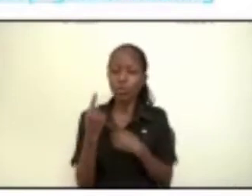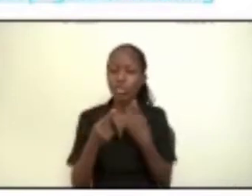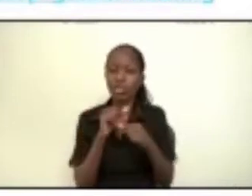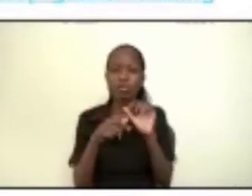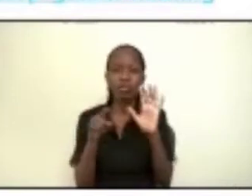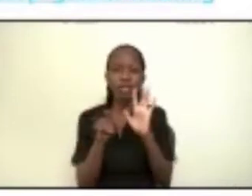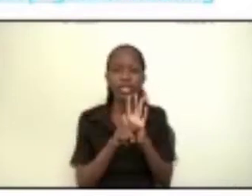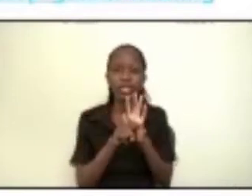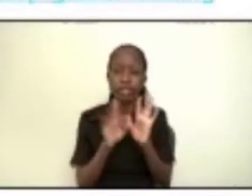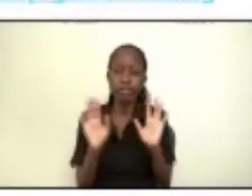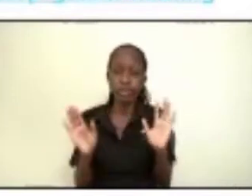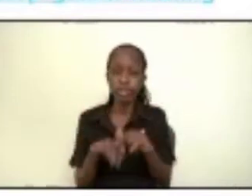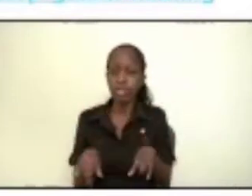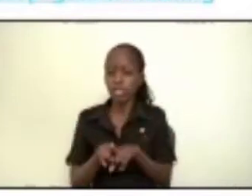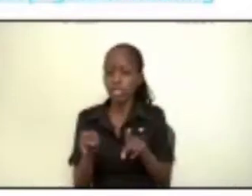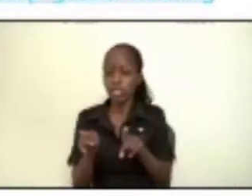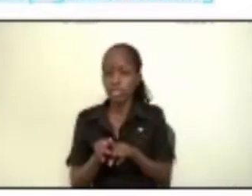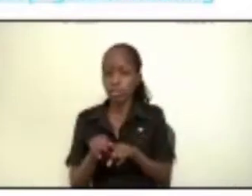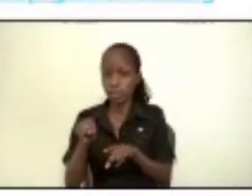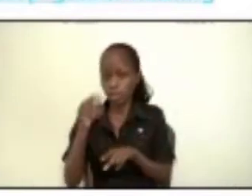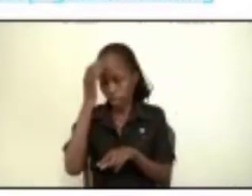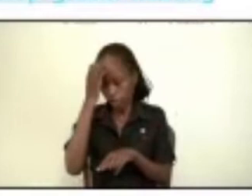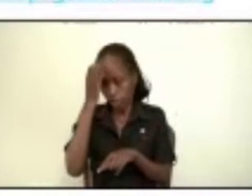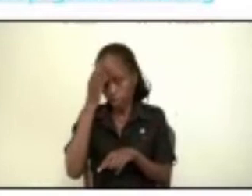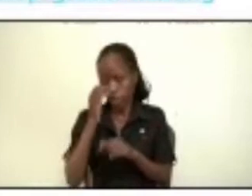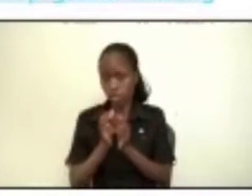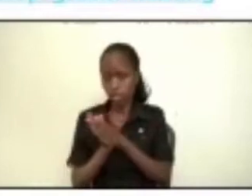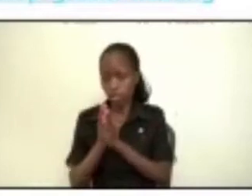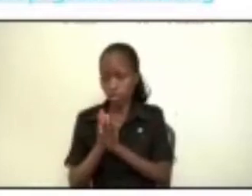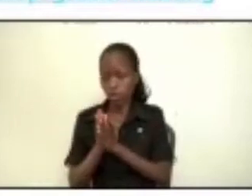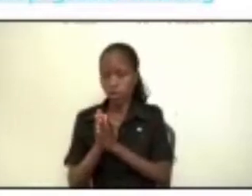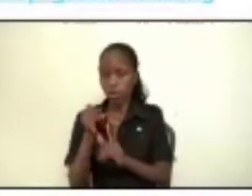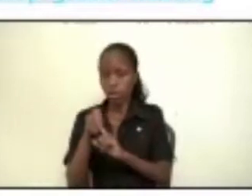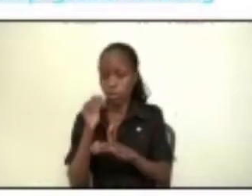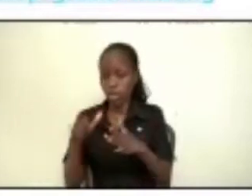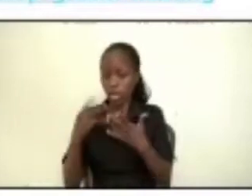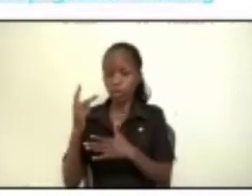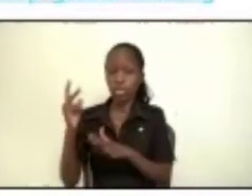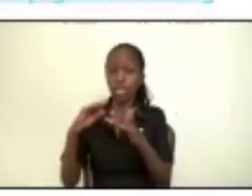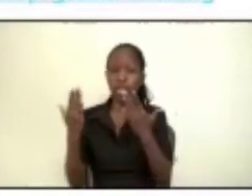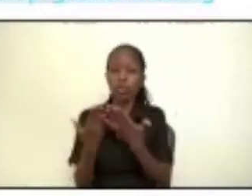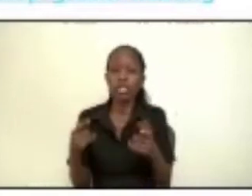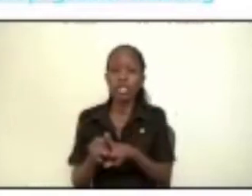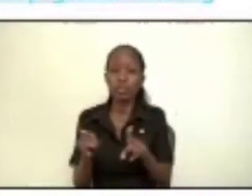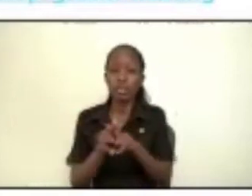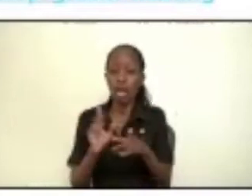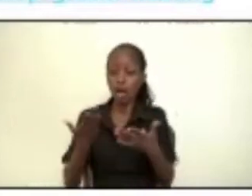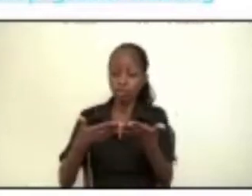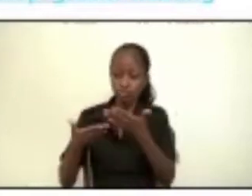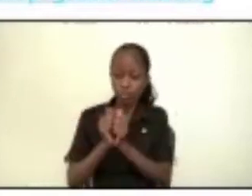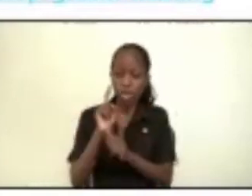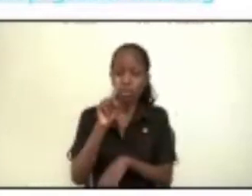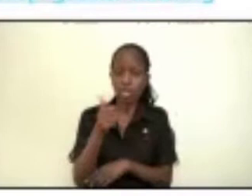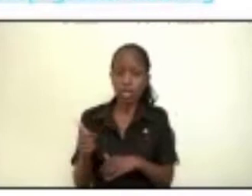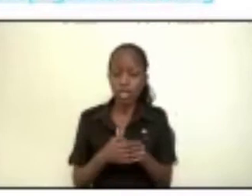positives. These incomplete and frequently single narratives influence how we perceive the world and how we interact with each